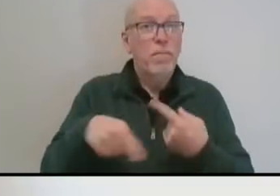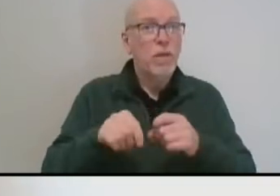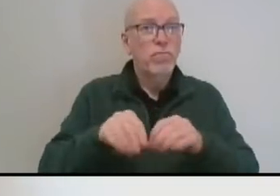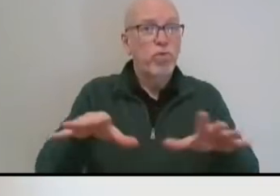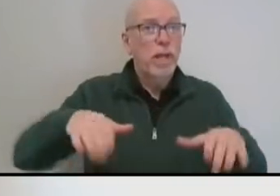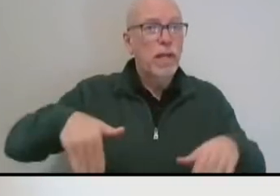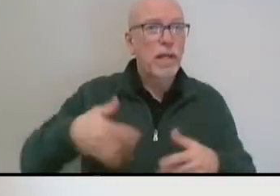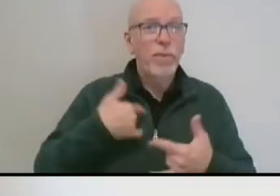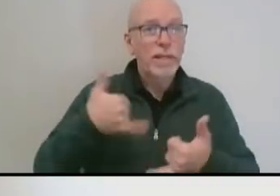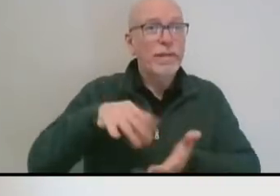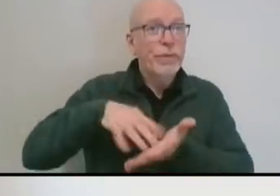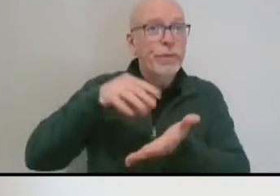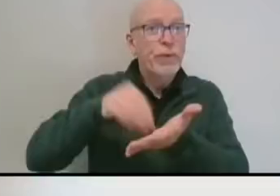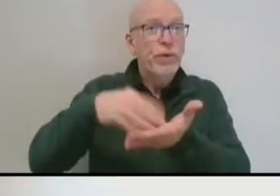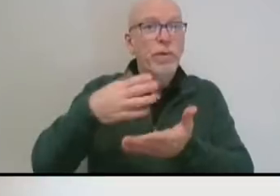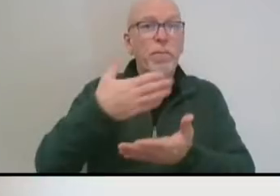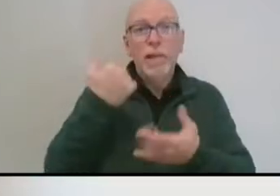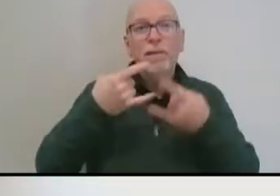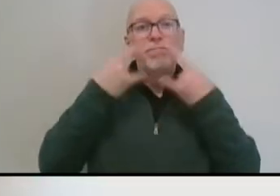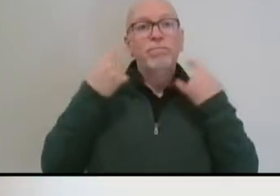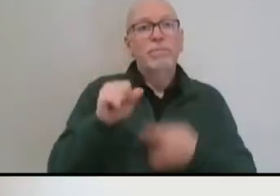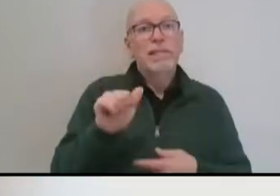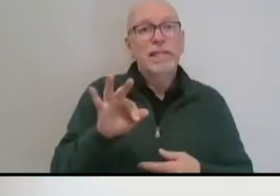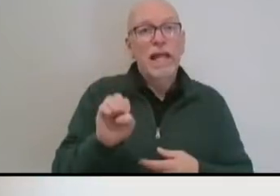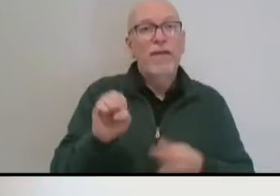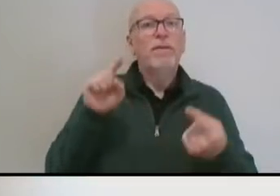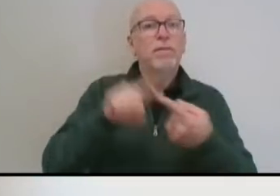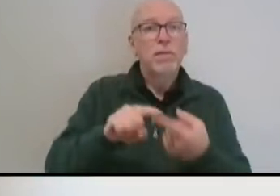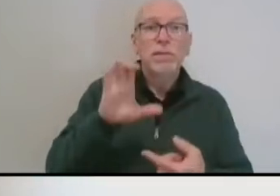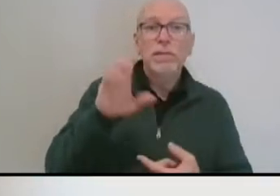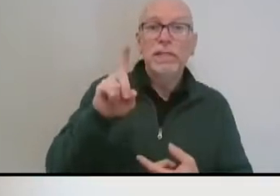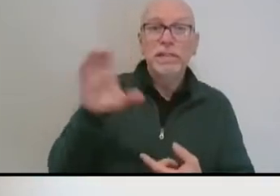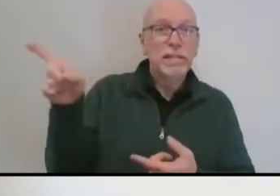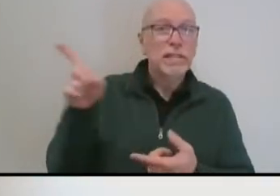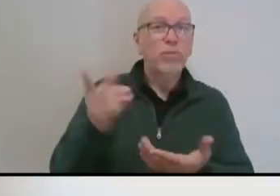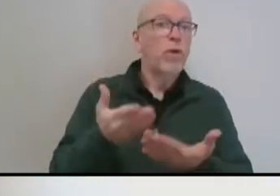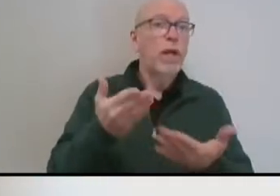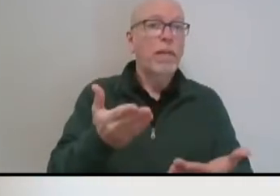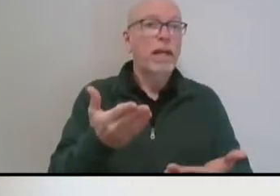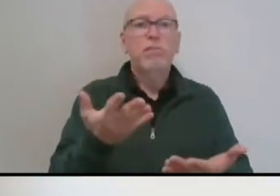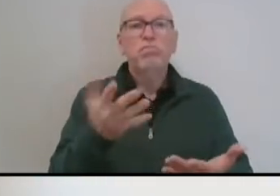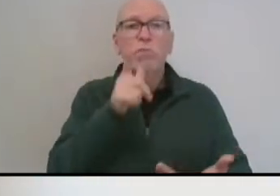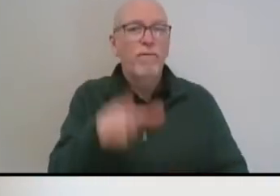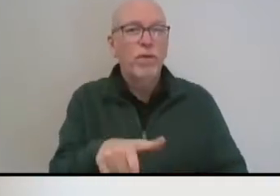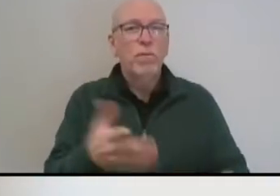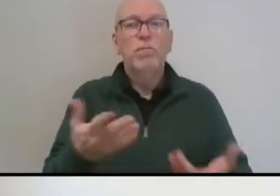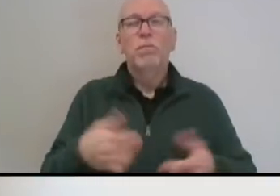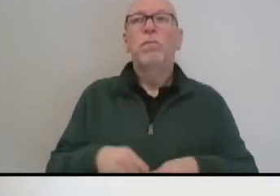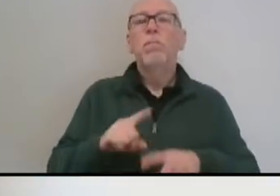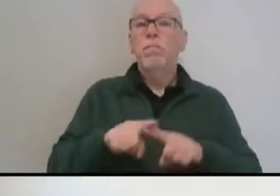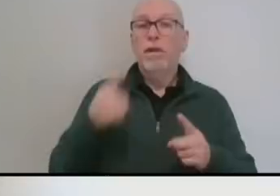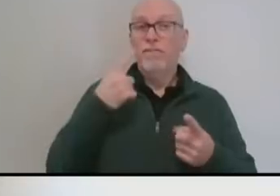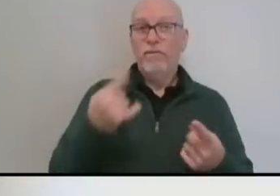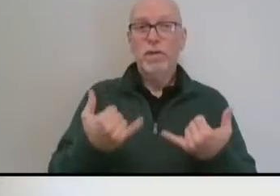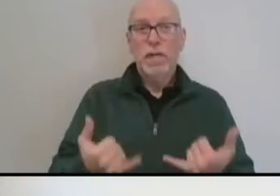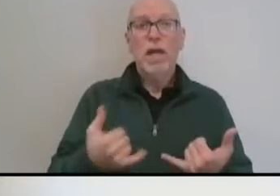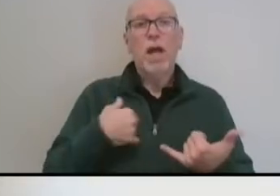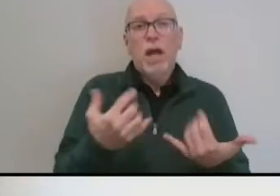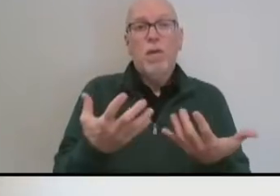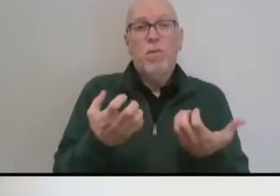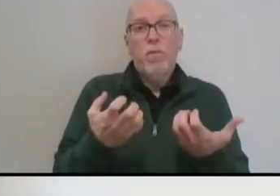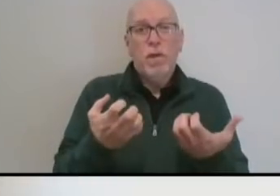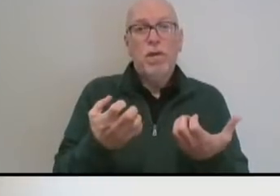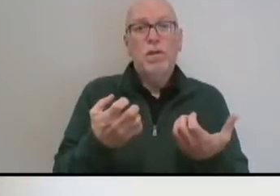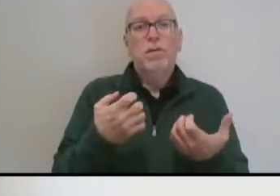still continue to wear our mask until the CDC recommends otherwise. But once again, I do want to